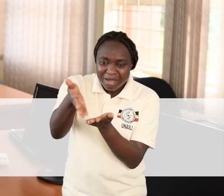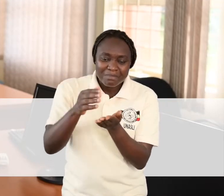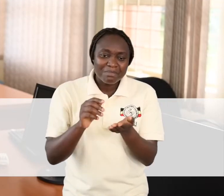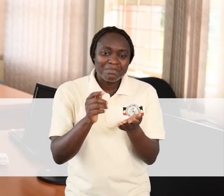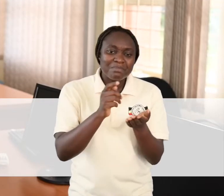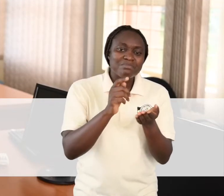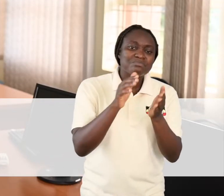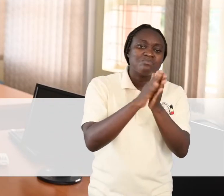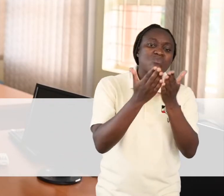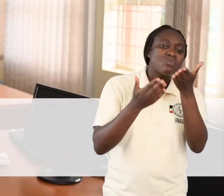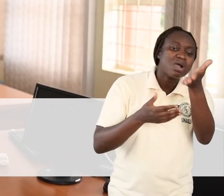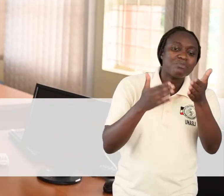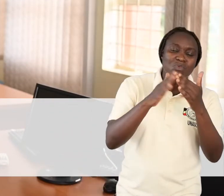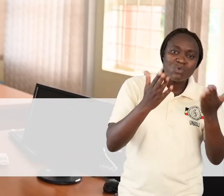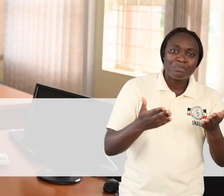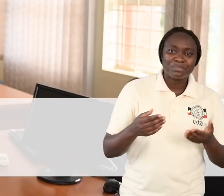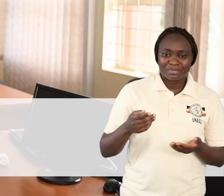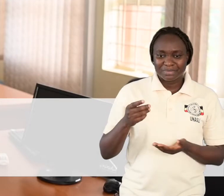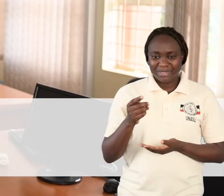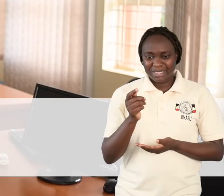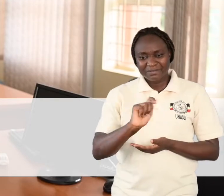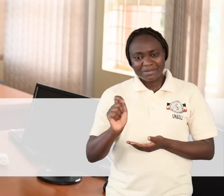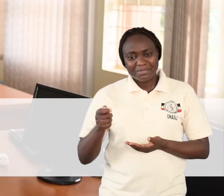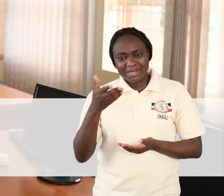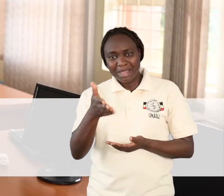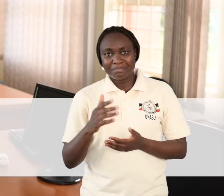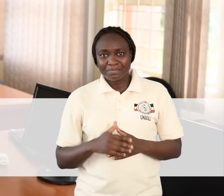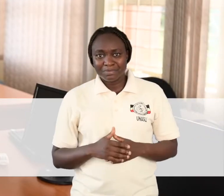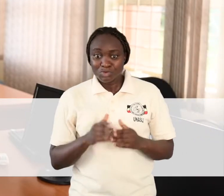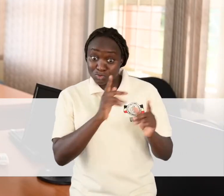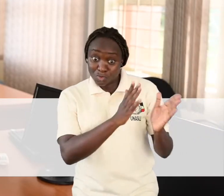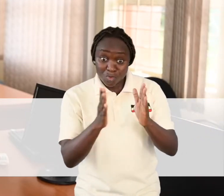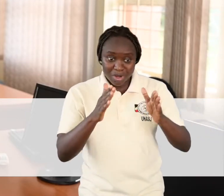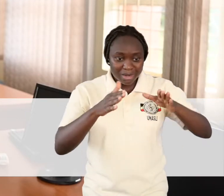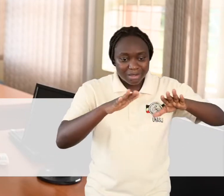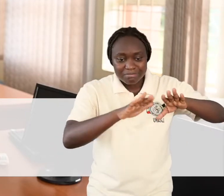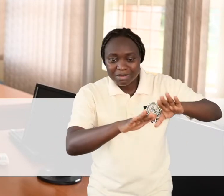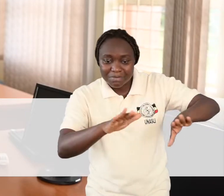the book. So please formulate them with you.